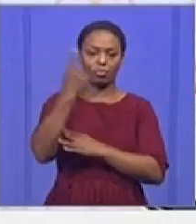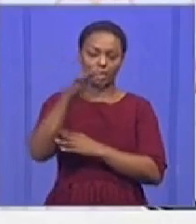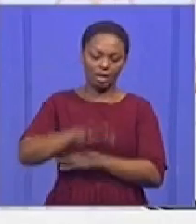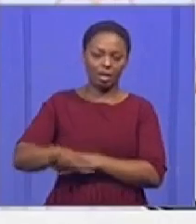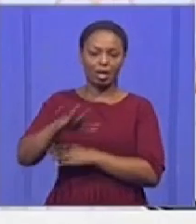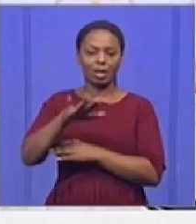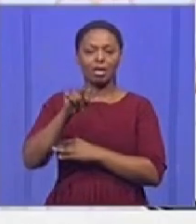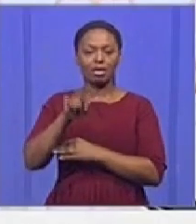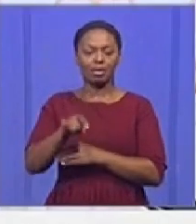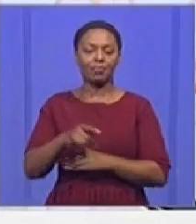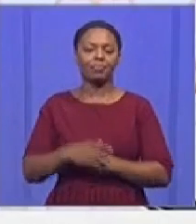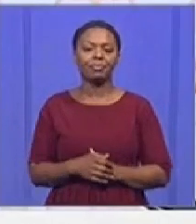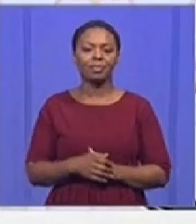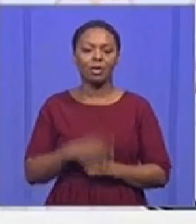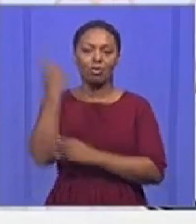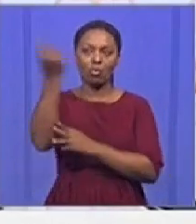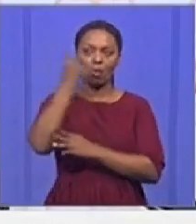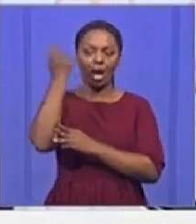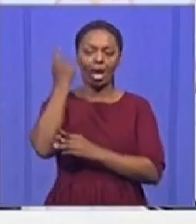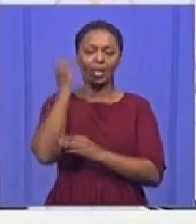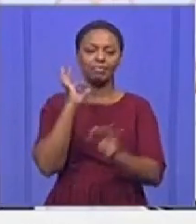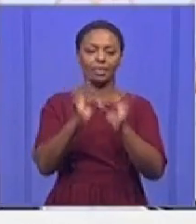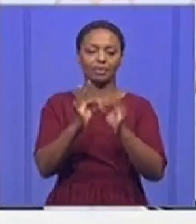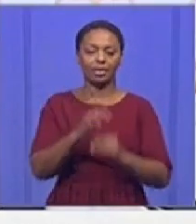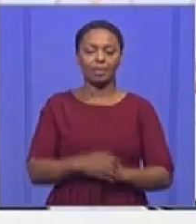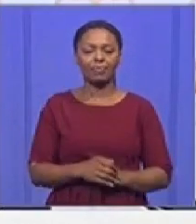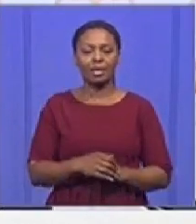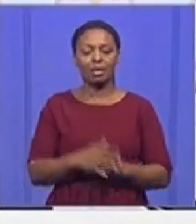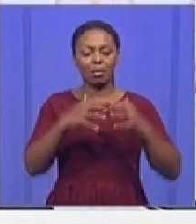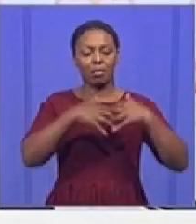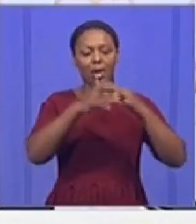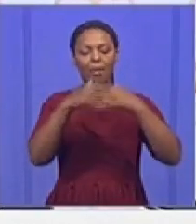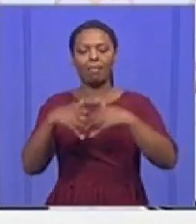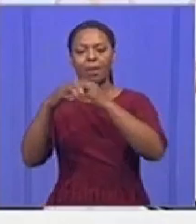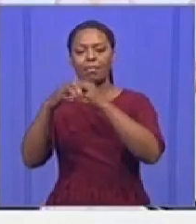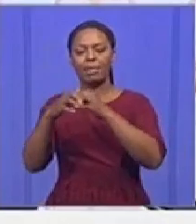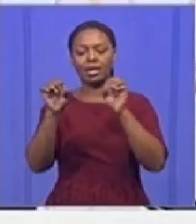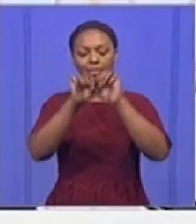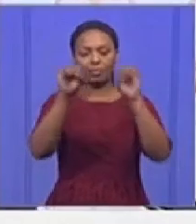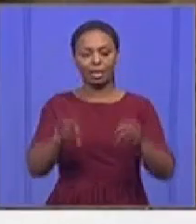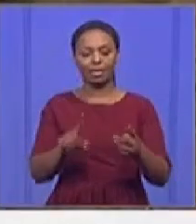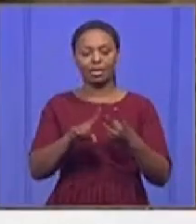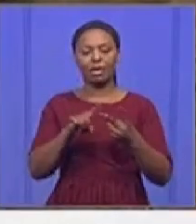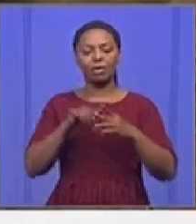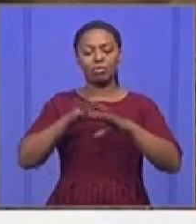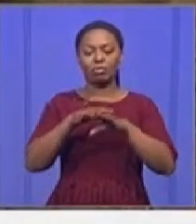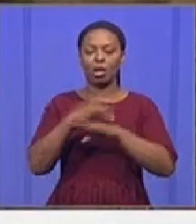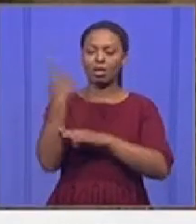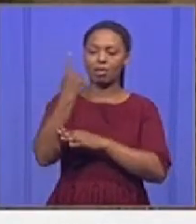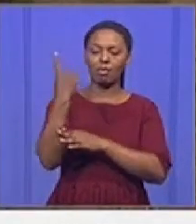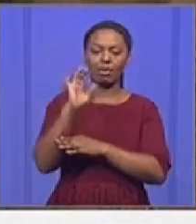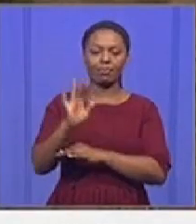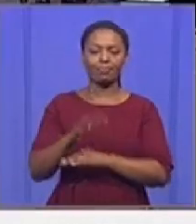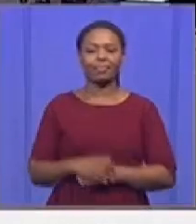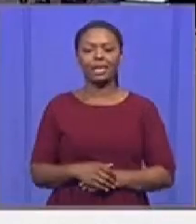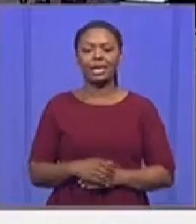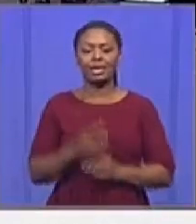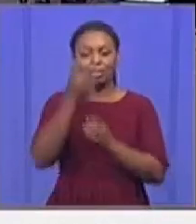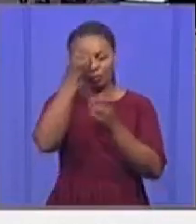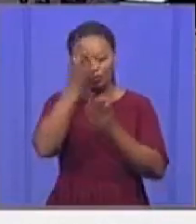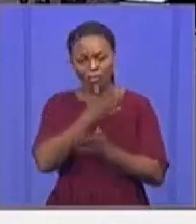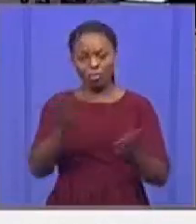areas, upgrading base station sites and network resilience. Gape o begile fa batla dira